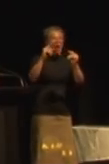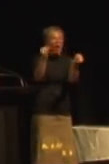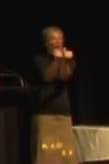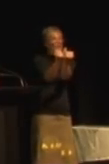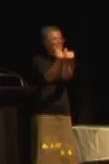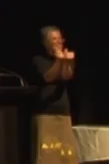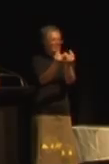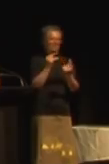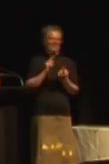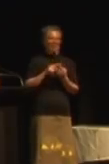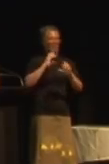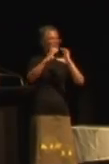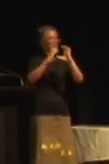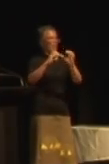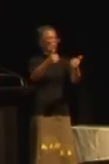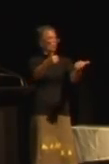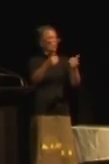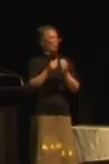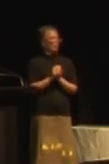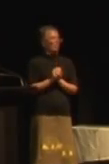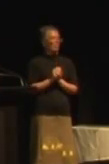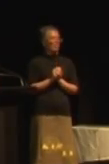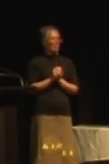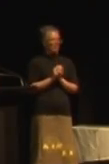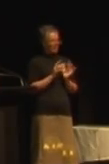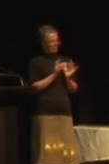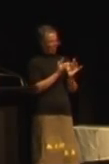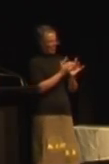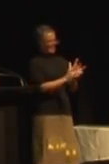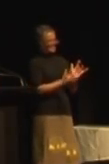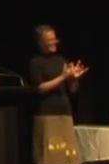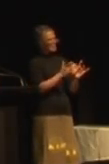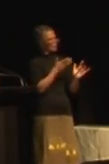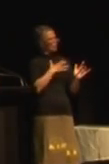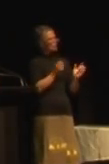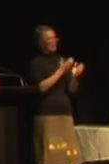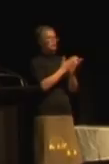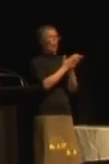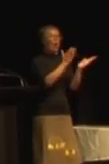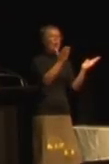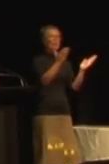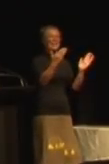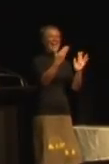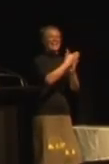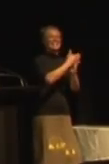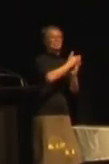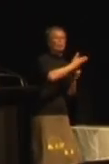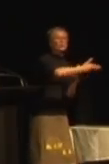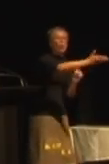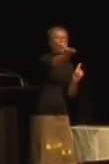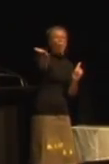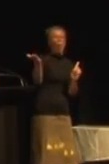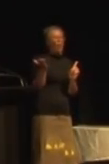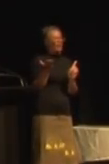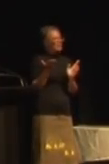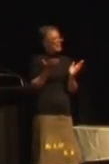So Mozilla's mission is to ensure the internet is a global public resource, open and accessible to all. But how do we do that if we don't have